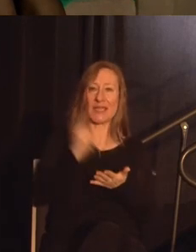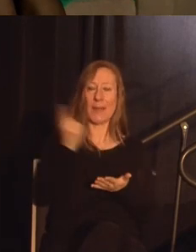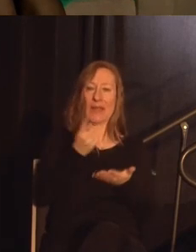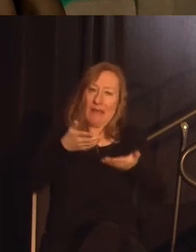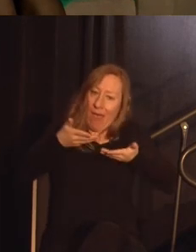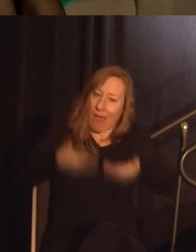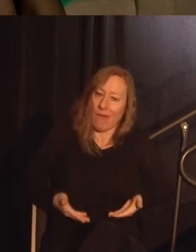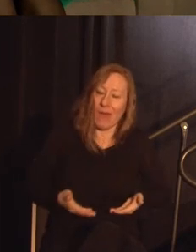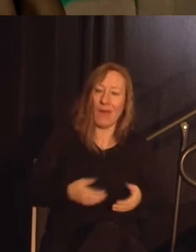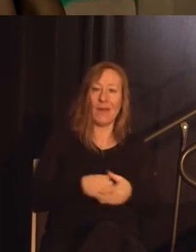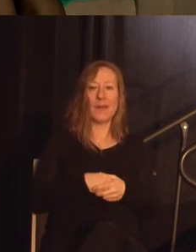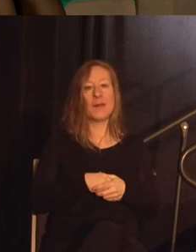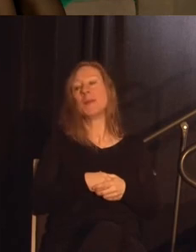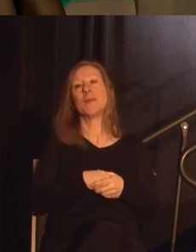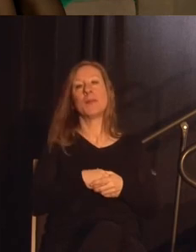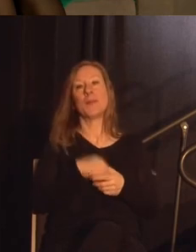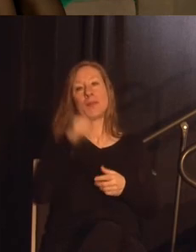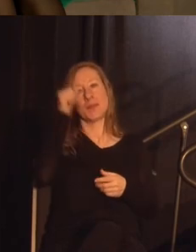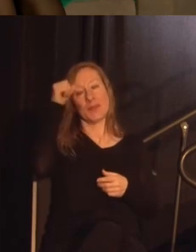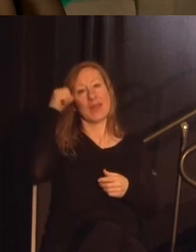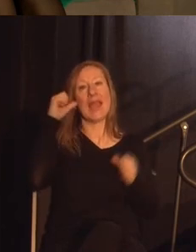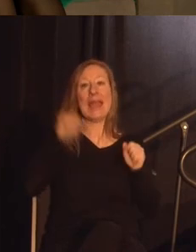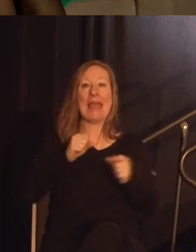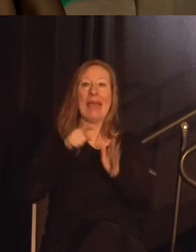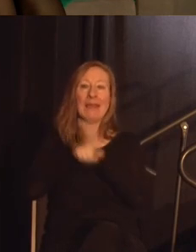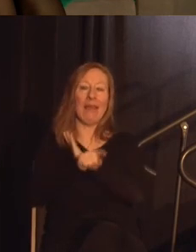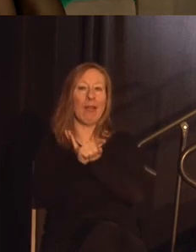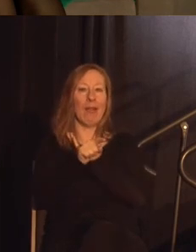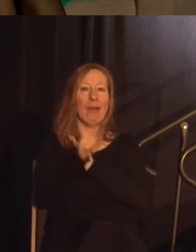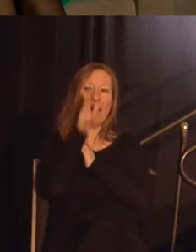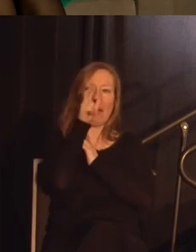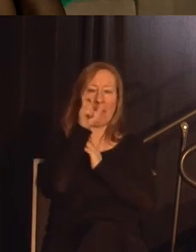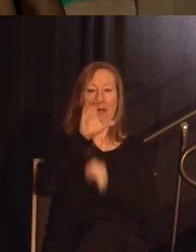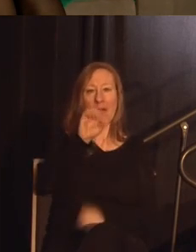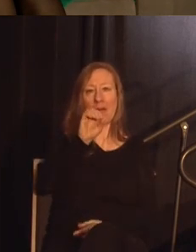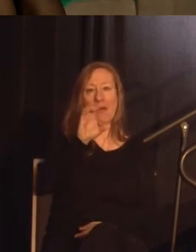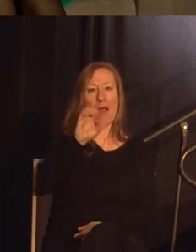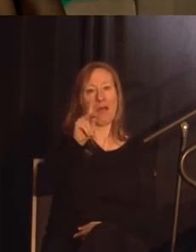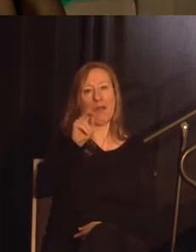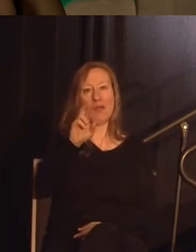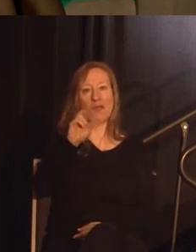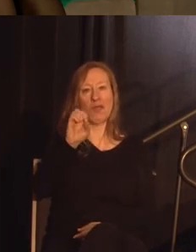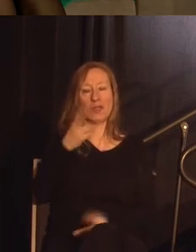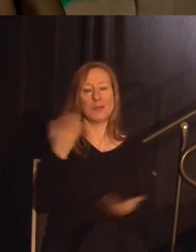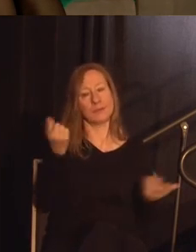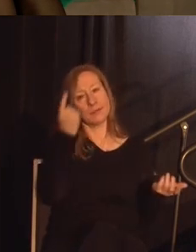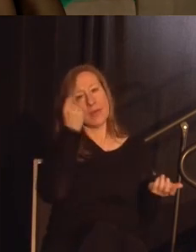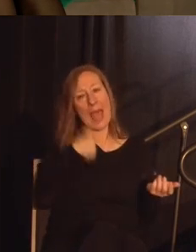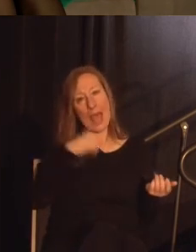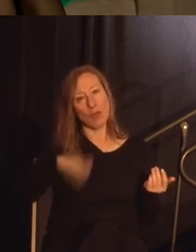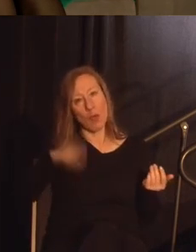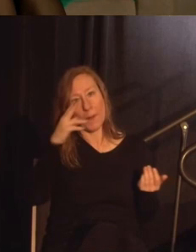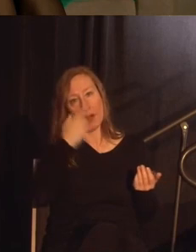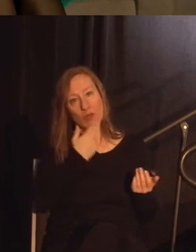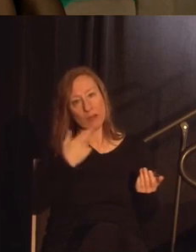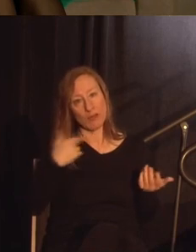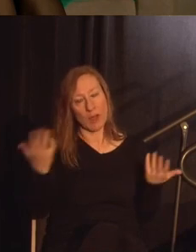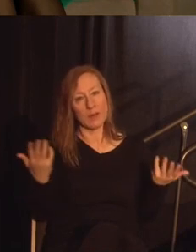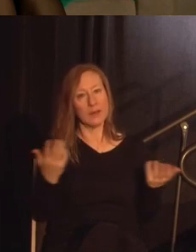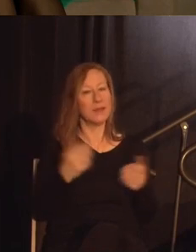Sorry, I mean, I was gonna be more specific. It can kill a cockroach. I grew up in a restaurant. Look,